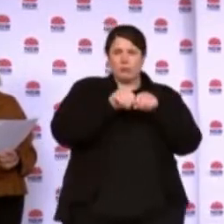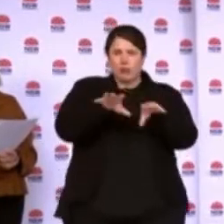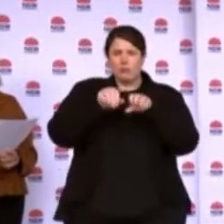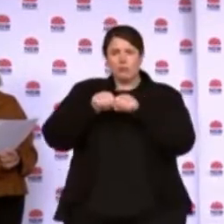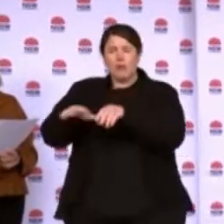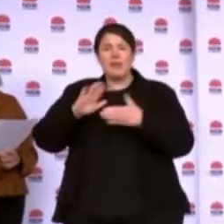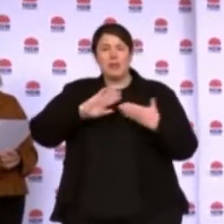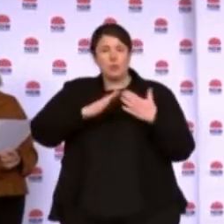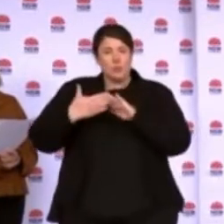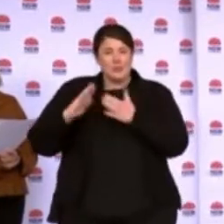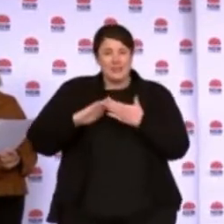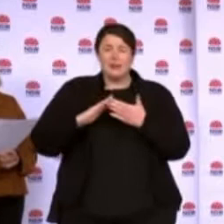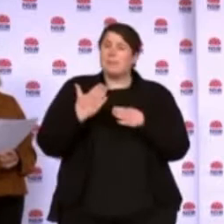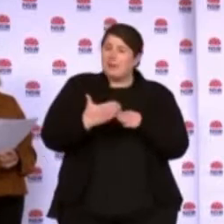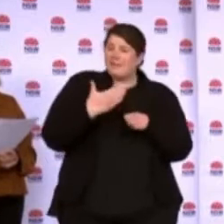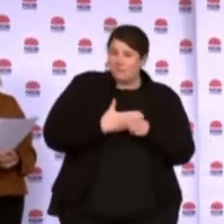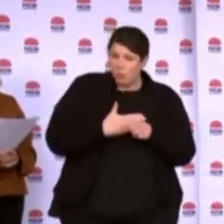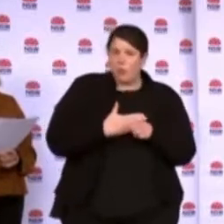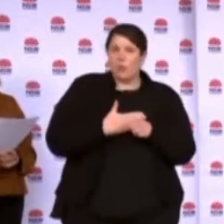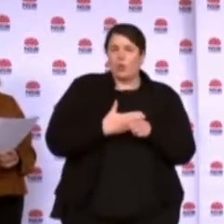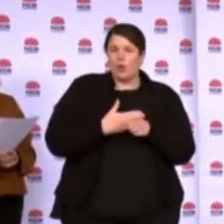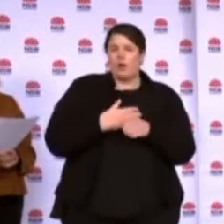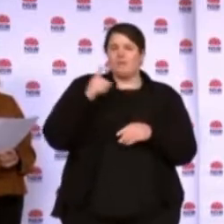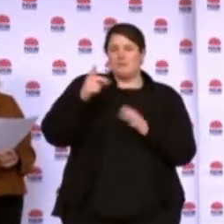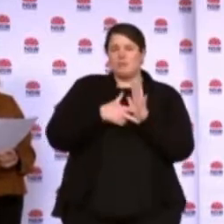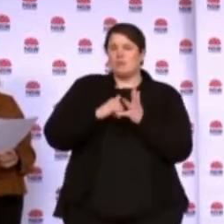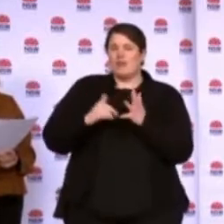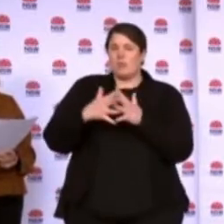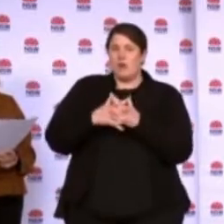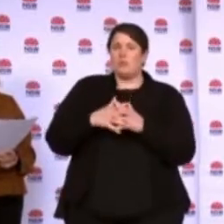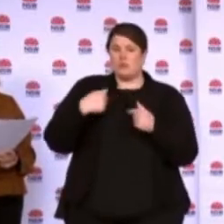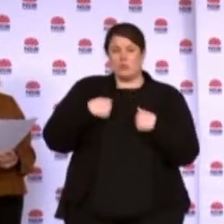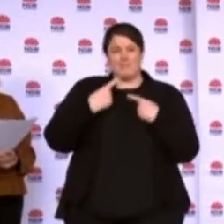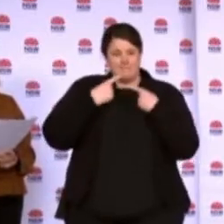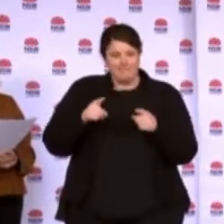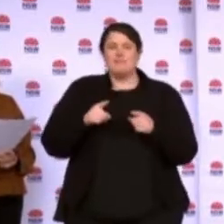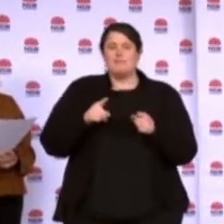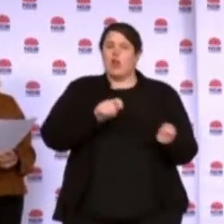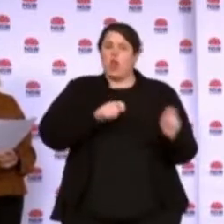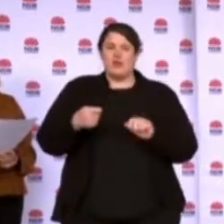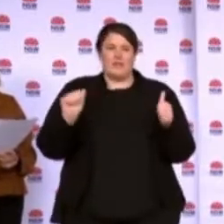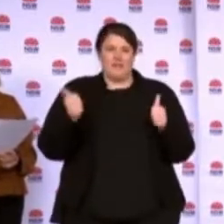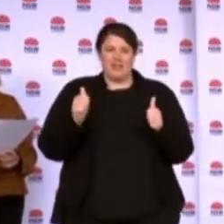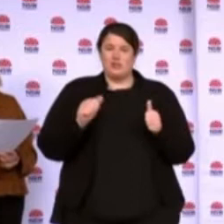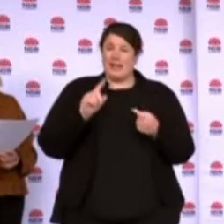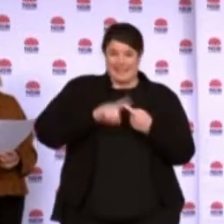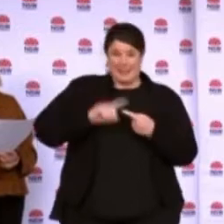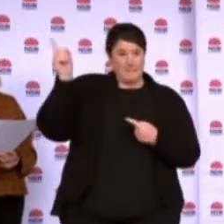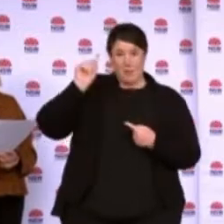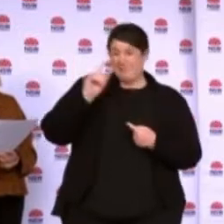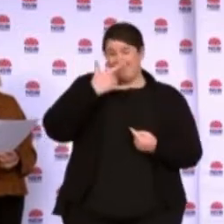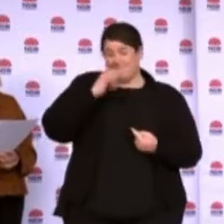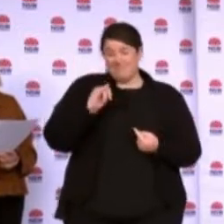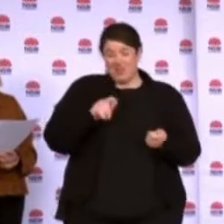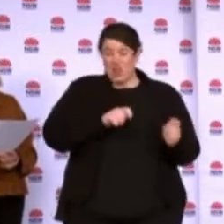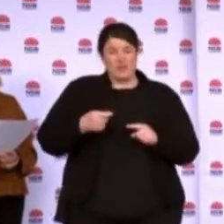possible before we can get advice from health to say the lockdown can end. And it's critical. That's something all of us have a role to